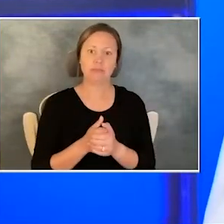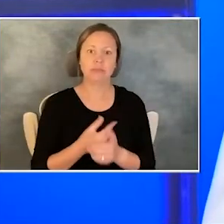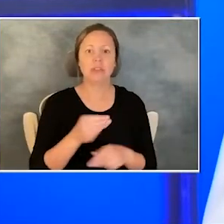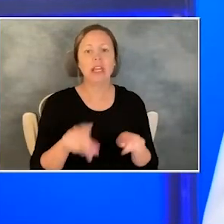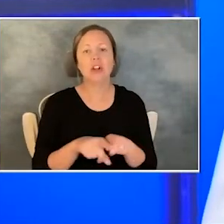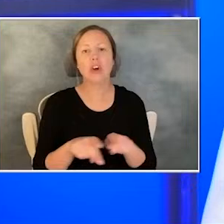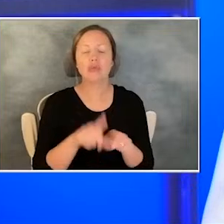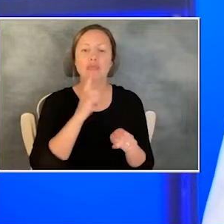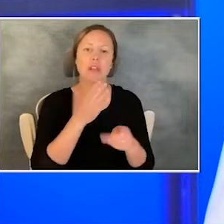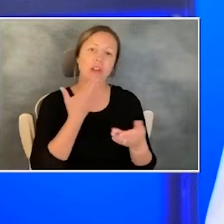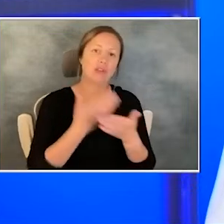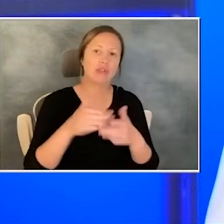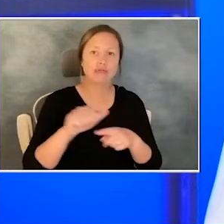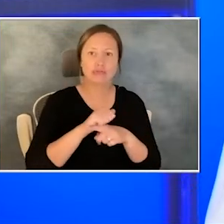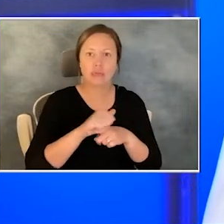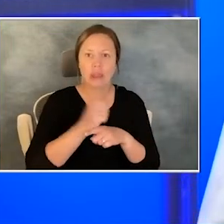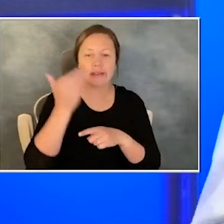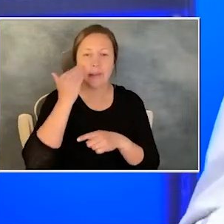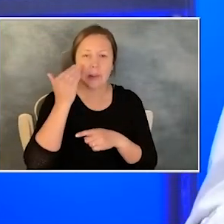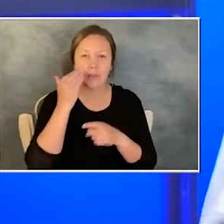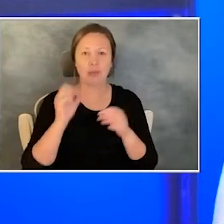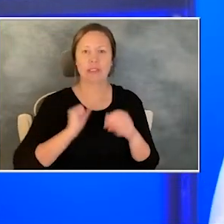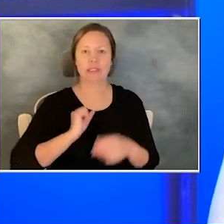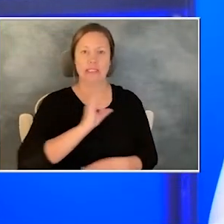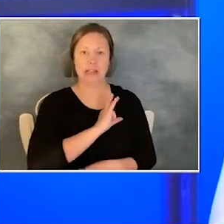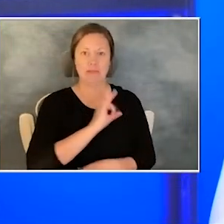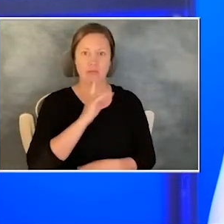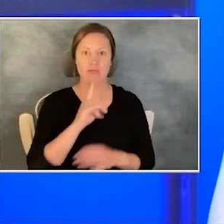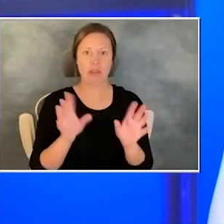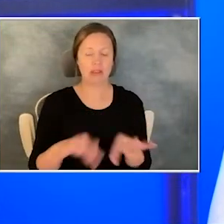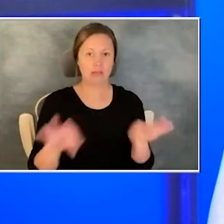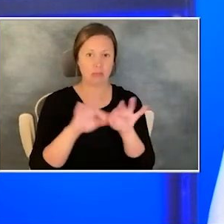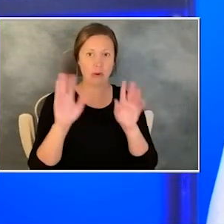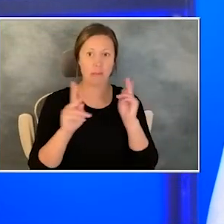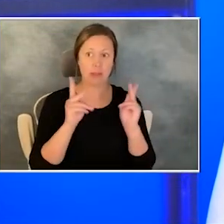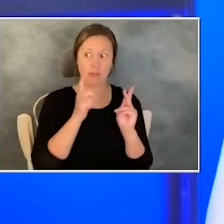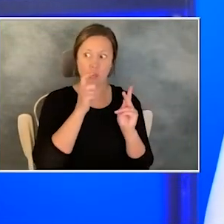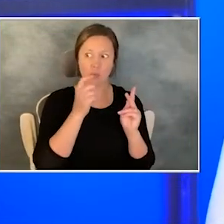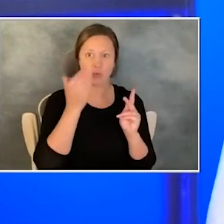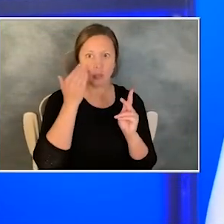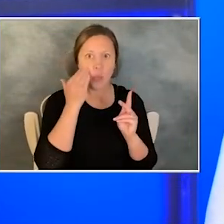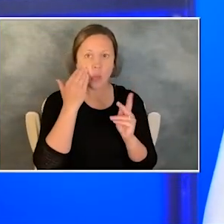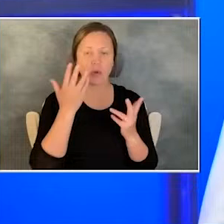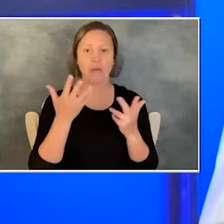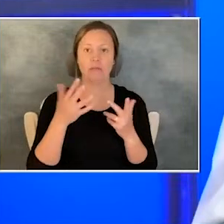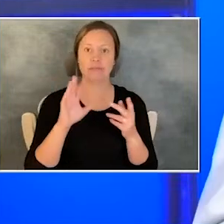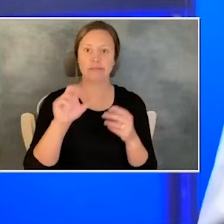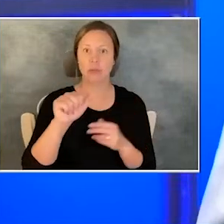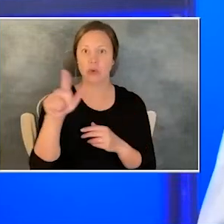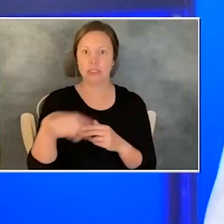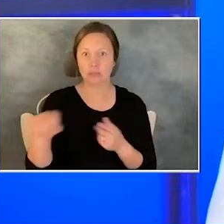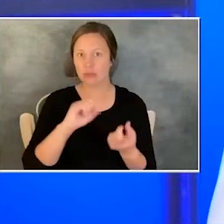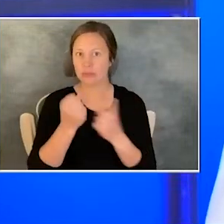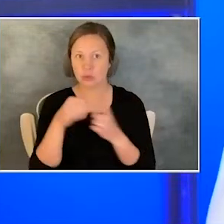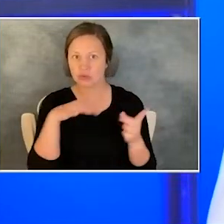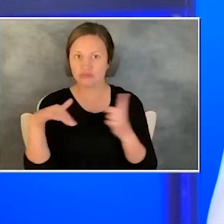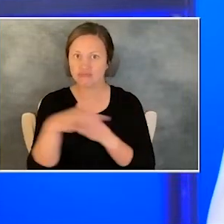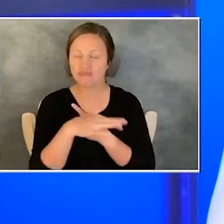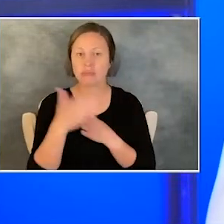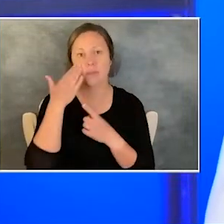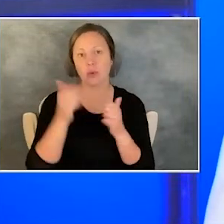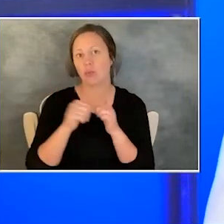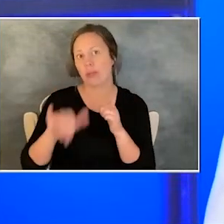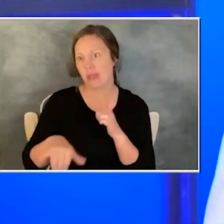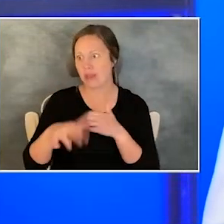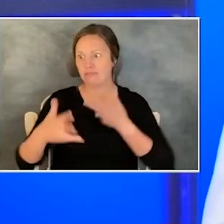staff is really important. So you want people who kind of know how to react in situations, you know, when people have memory problems.